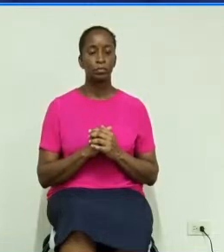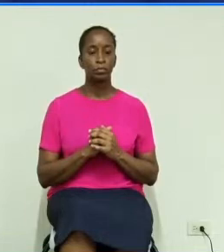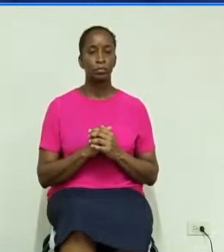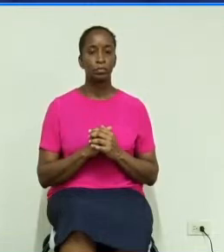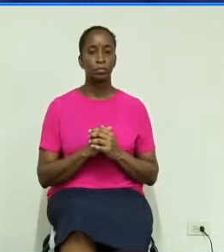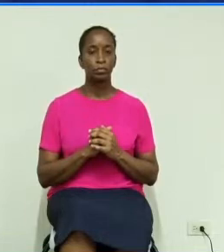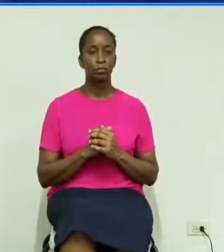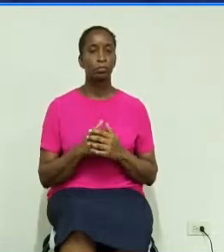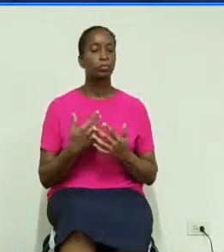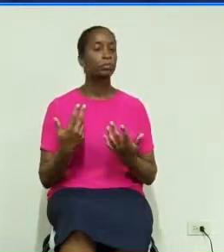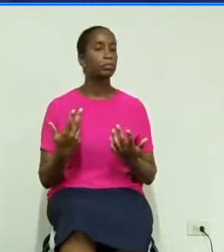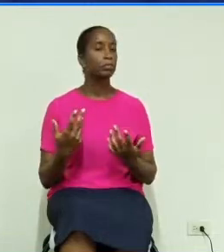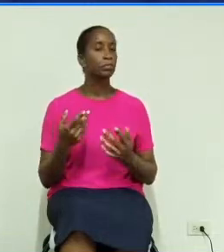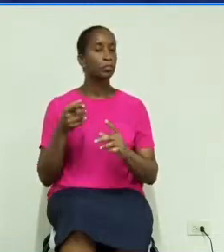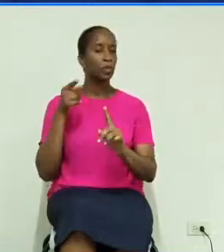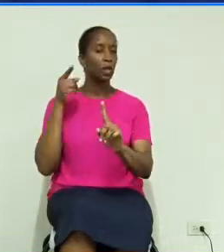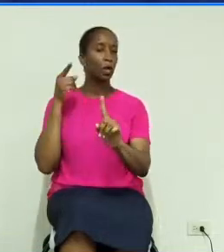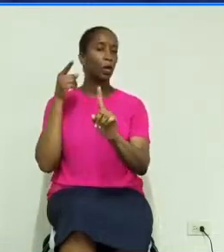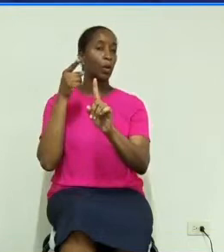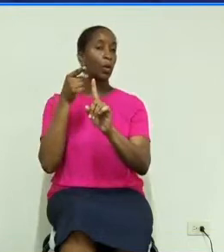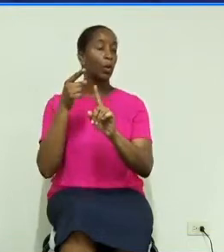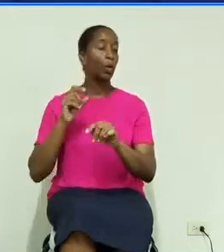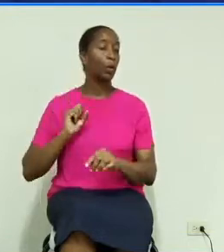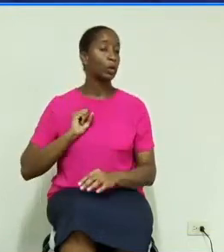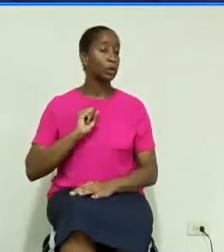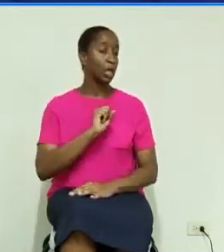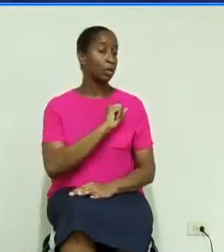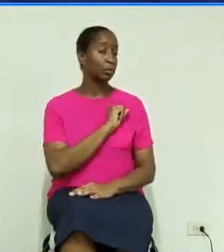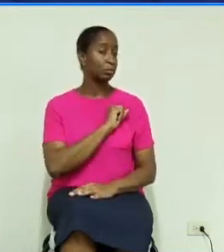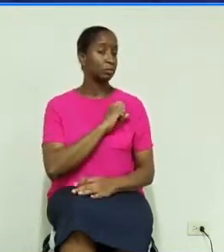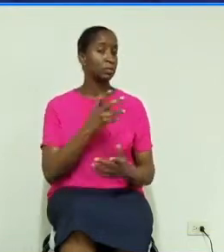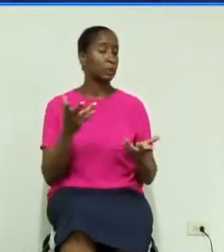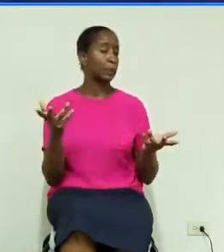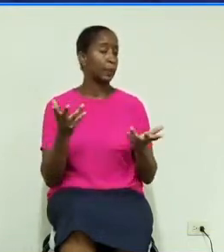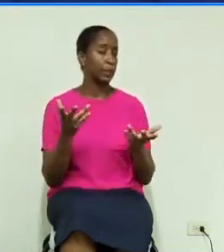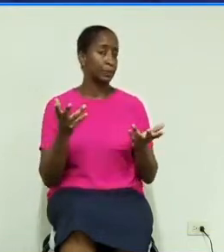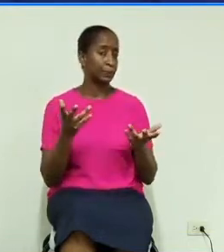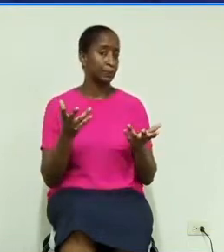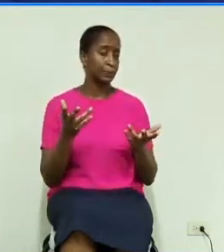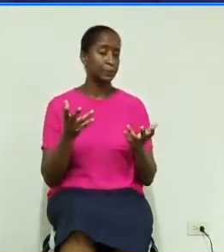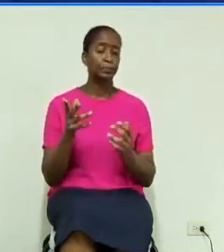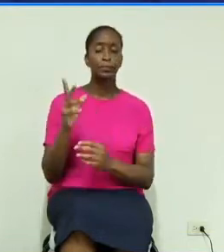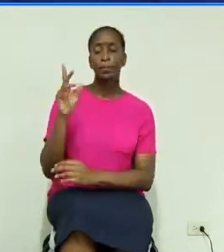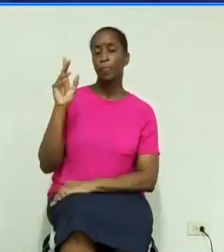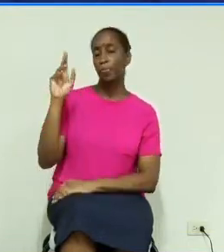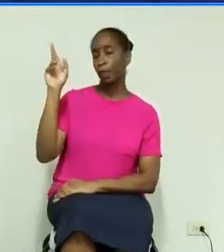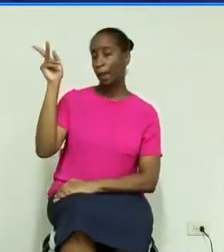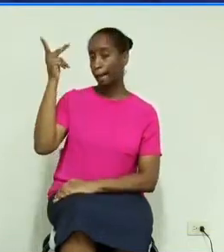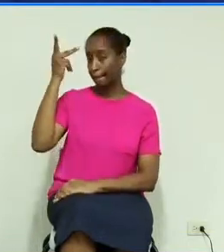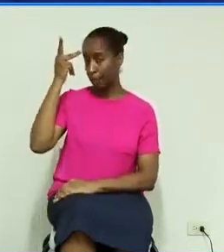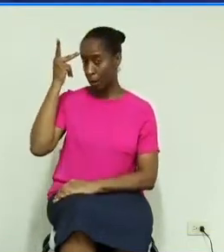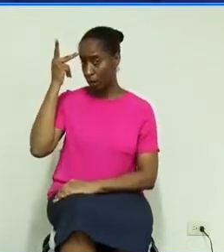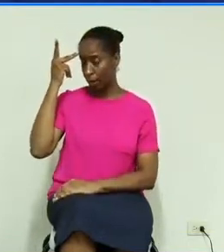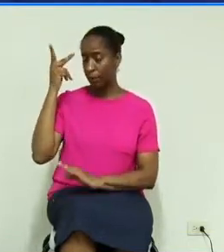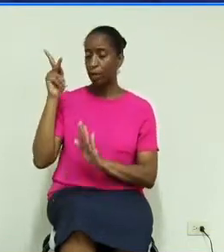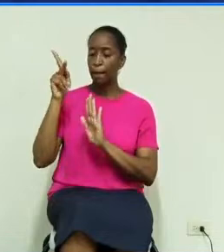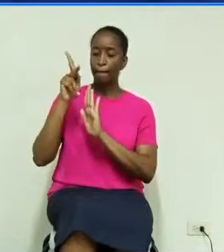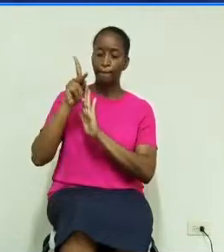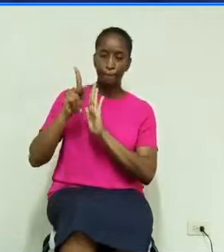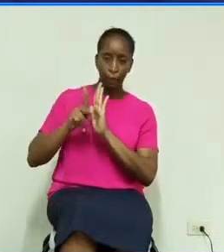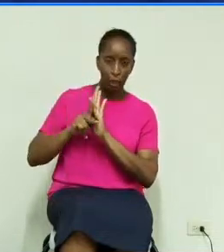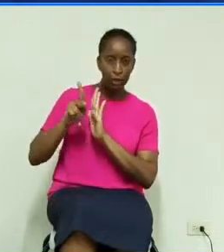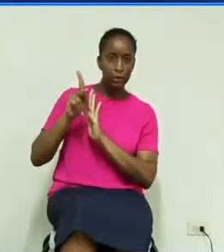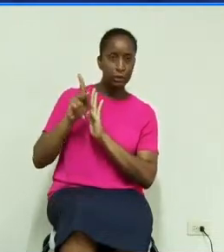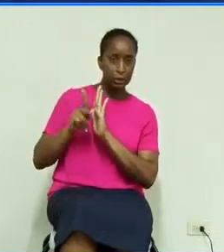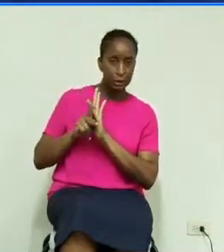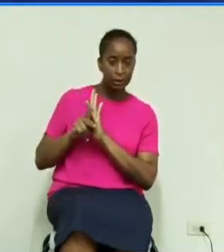intention was therefore not necessarily to always challenge the policies or decisions, but to